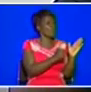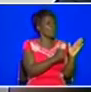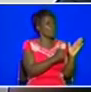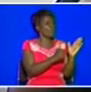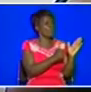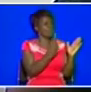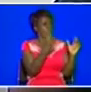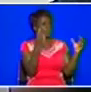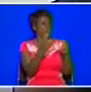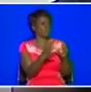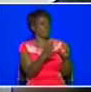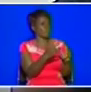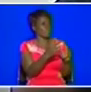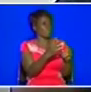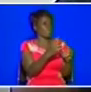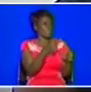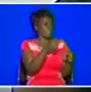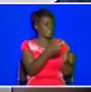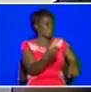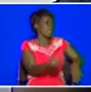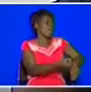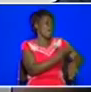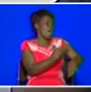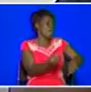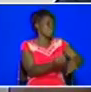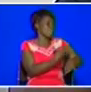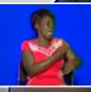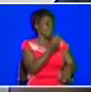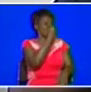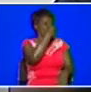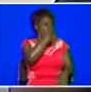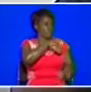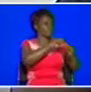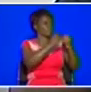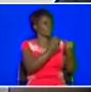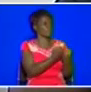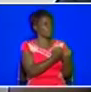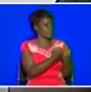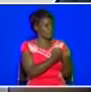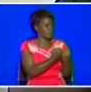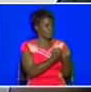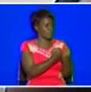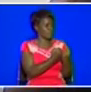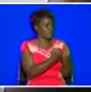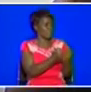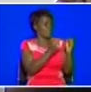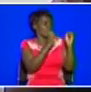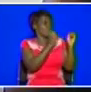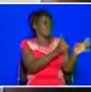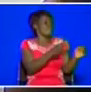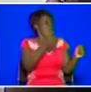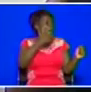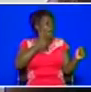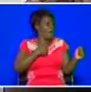other. We have said it, we have called it a cancer which is, you know, eating our society. So there are no moral pedestals. If you